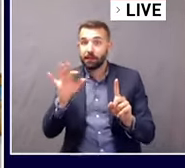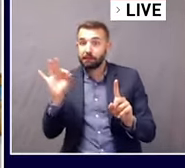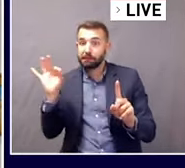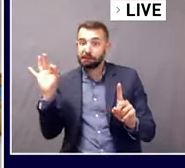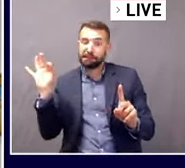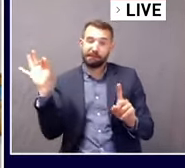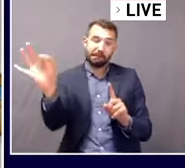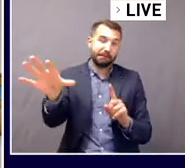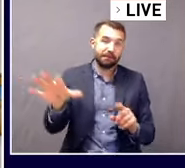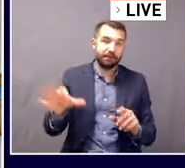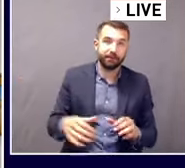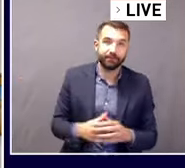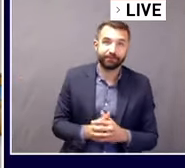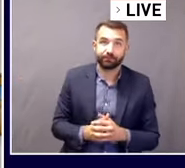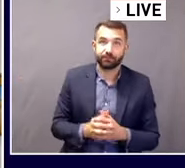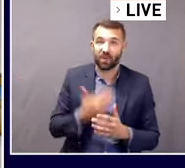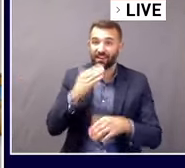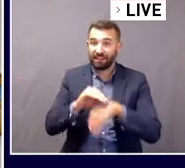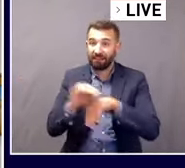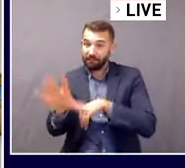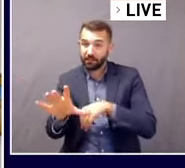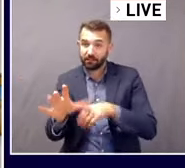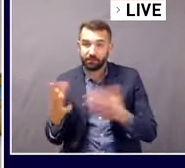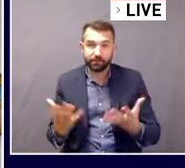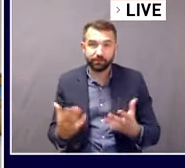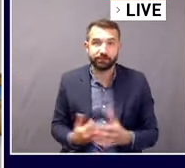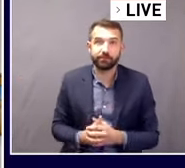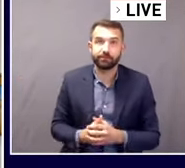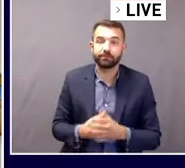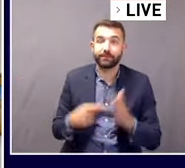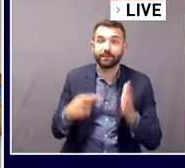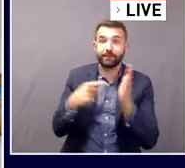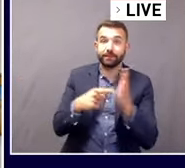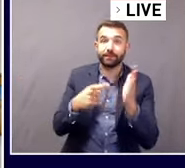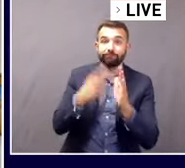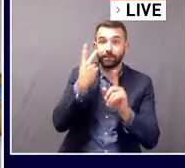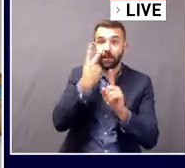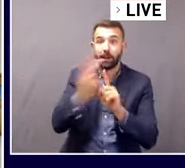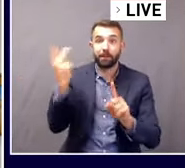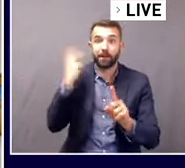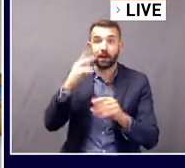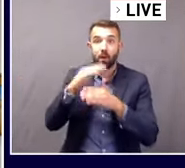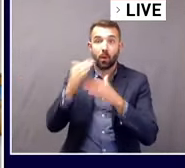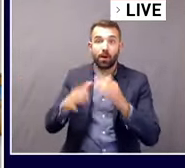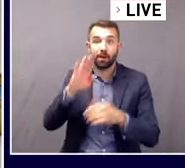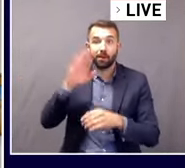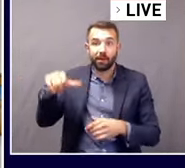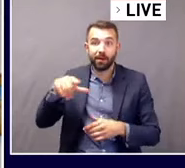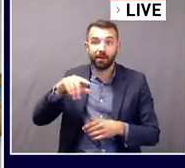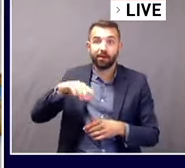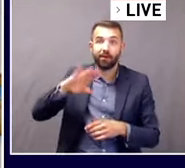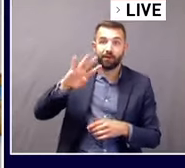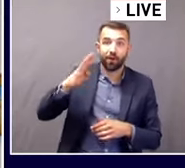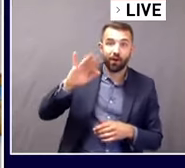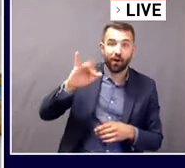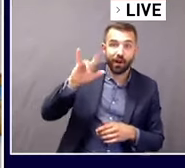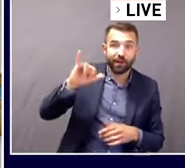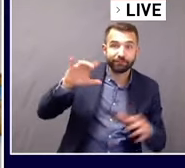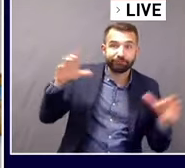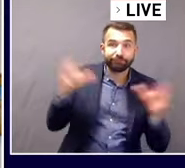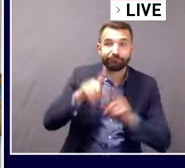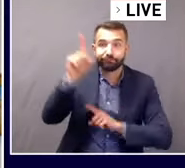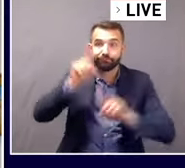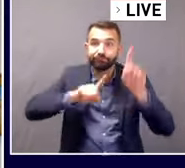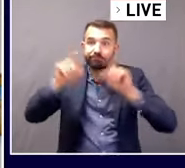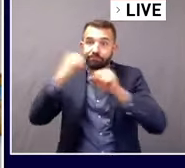when it comes to a Memorial Day backyard barbecue or a 4th of July fireworks gathering can be the same ones that